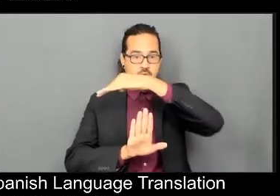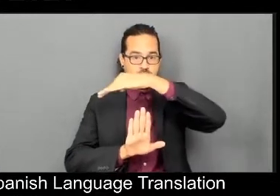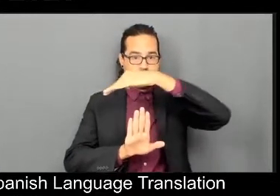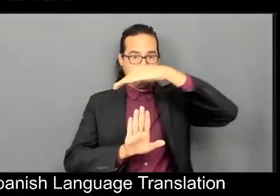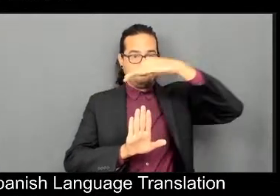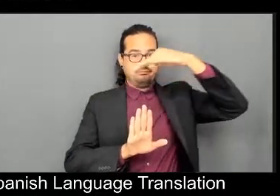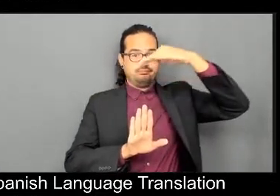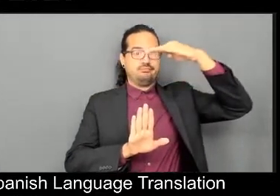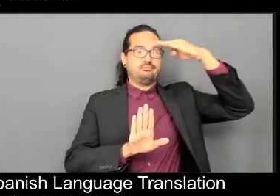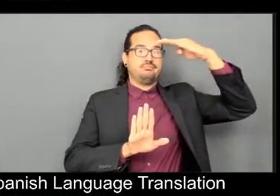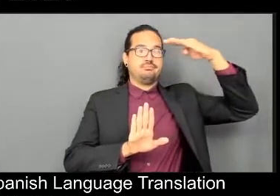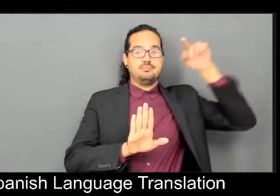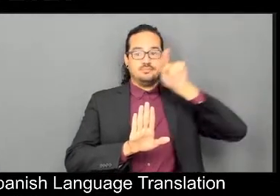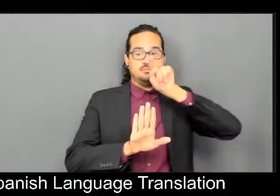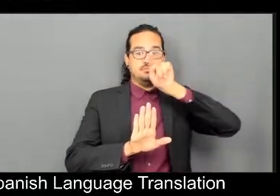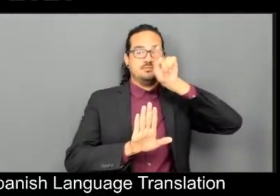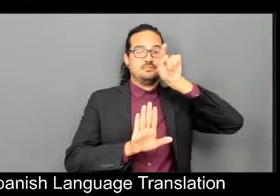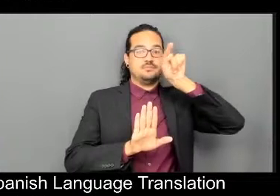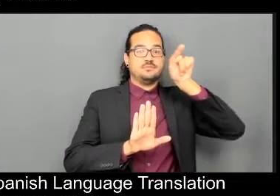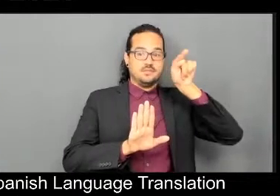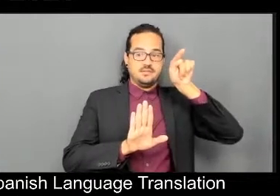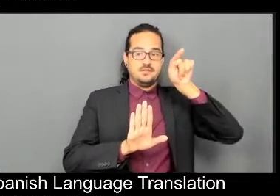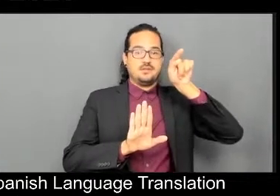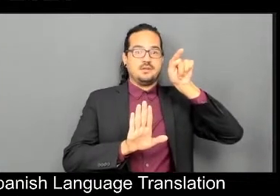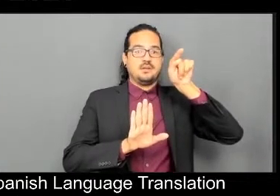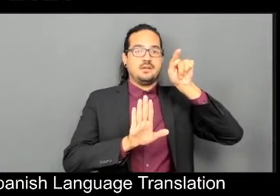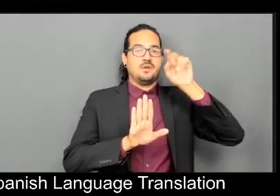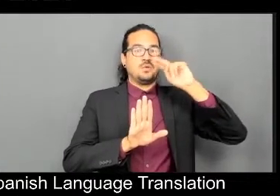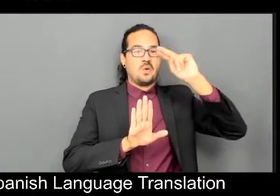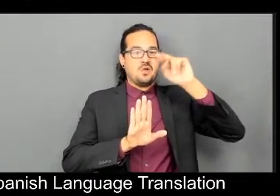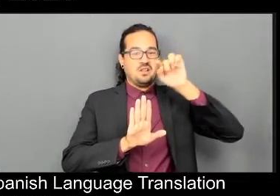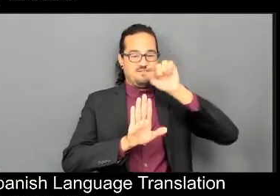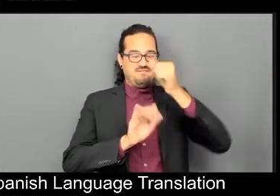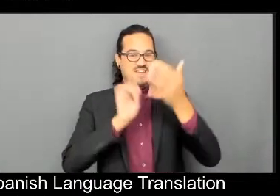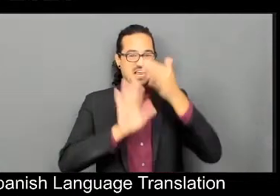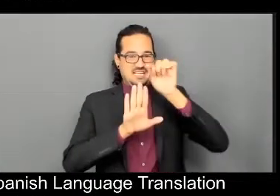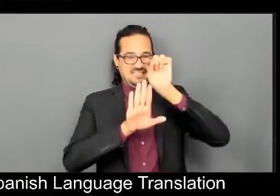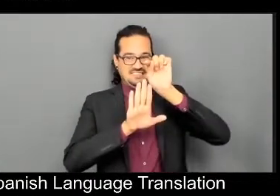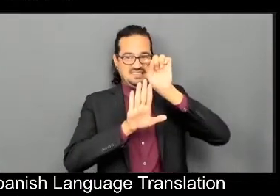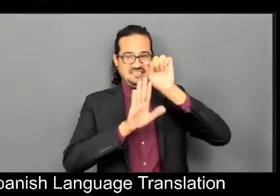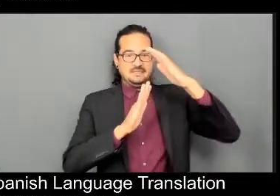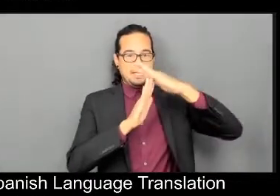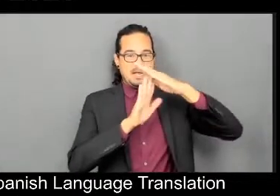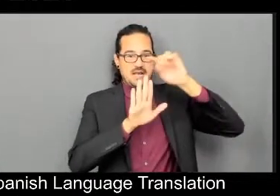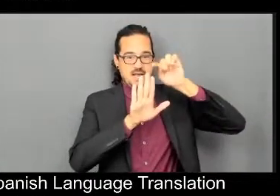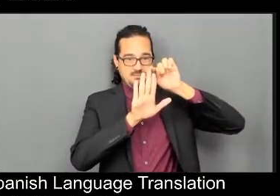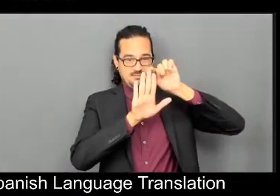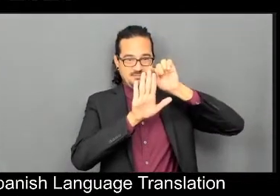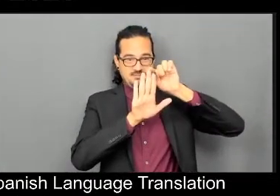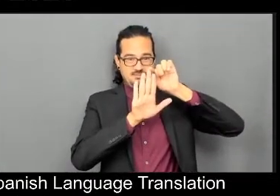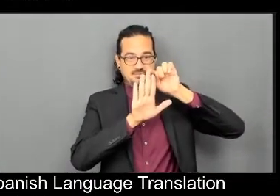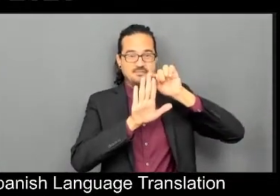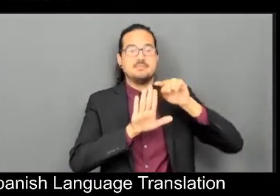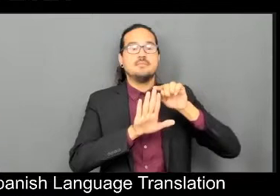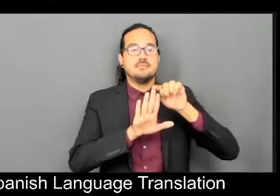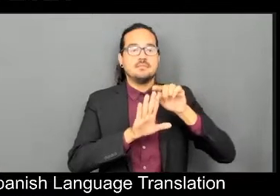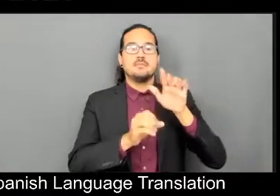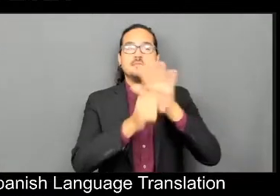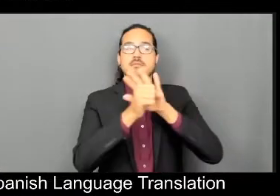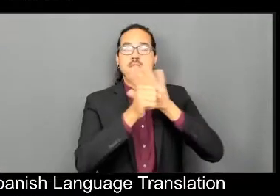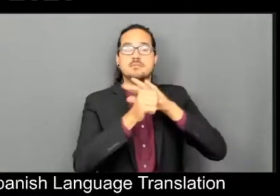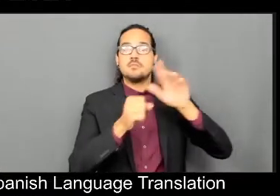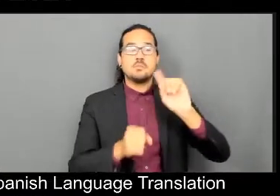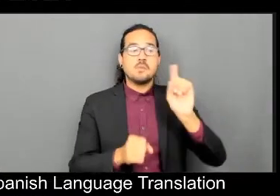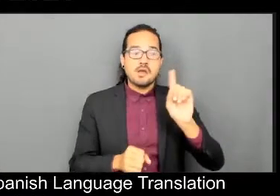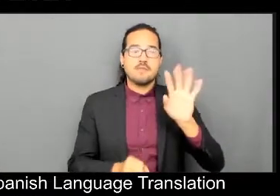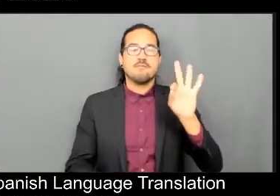along the north side of our fire. And we have the areas of Fox Drive, Silver